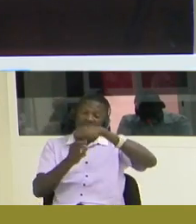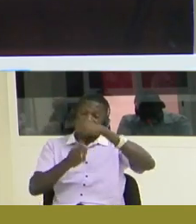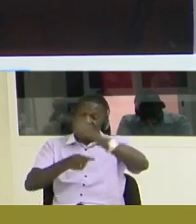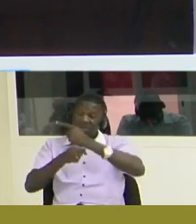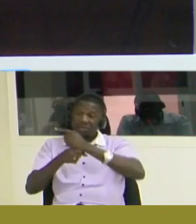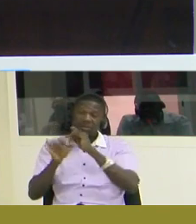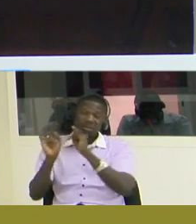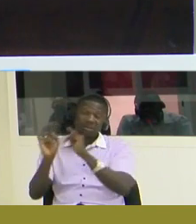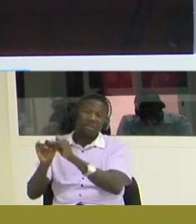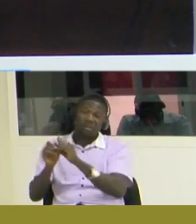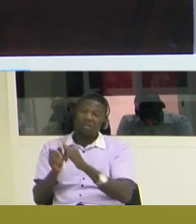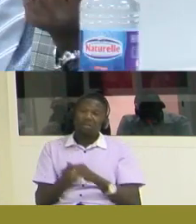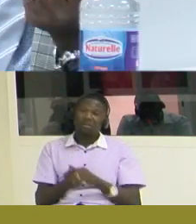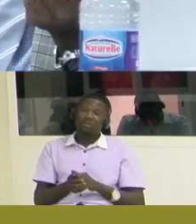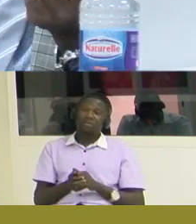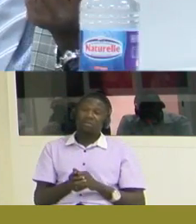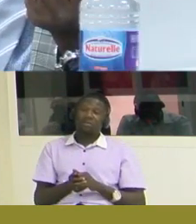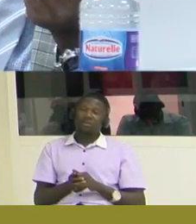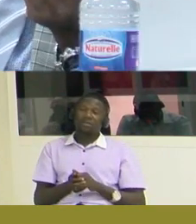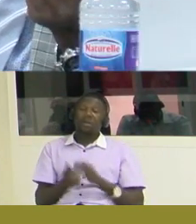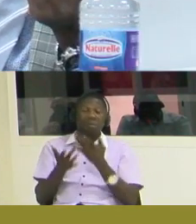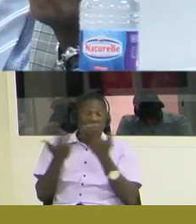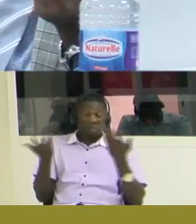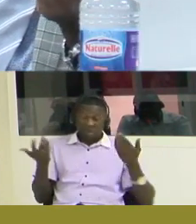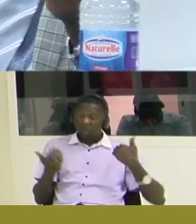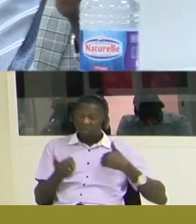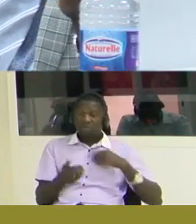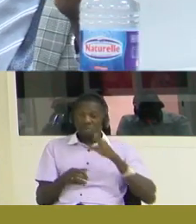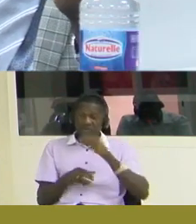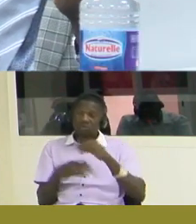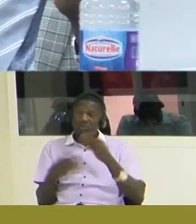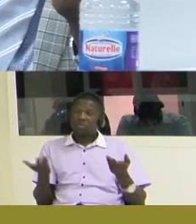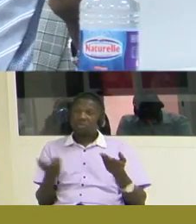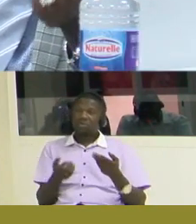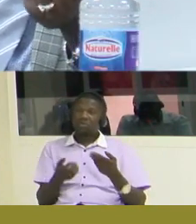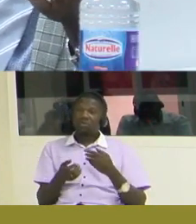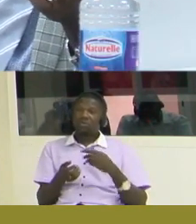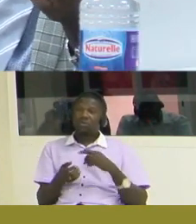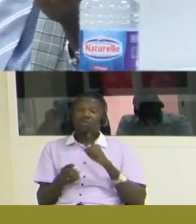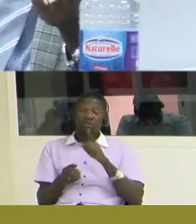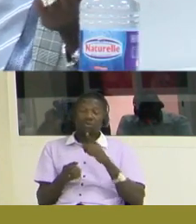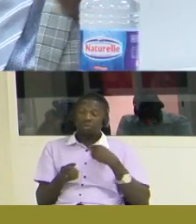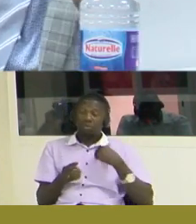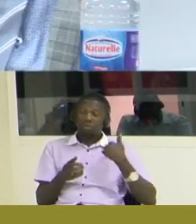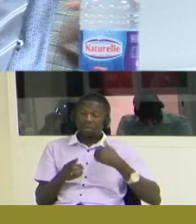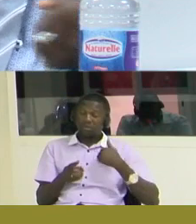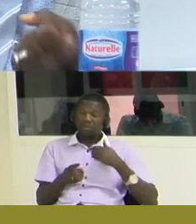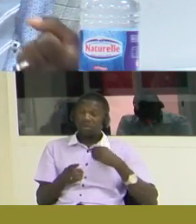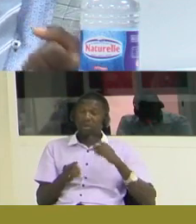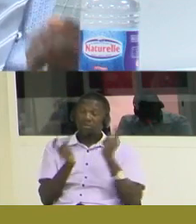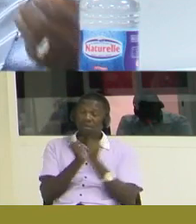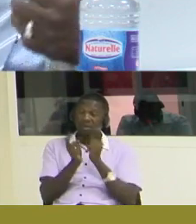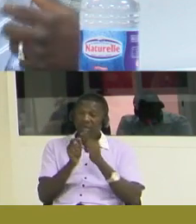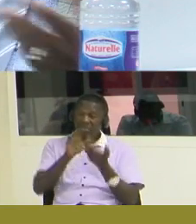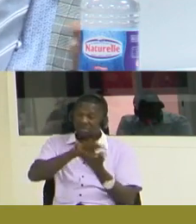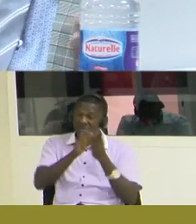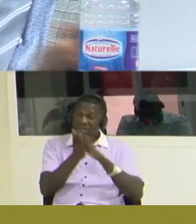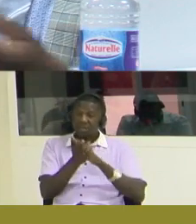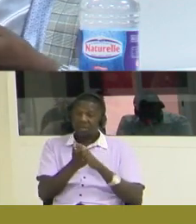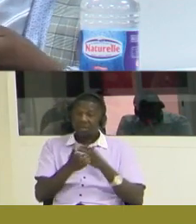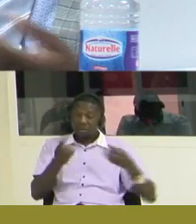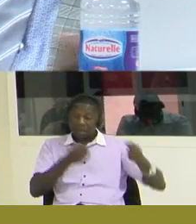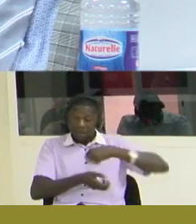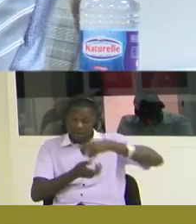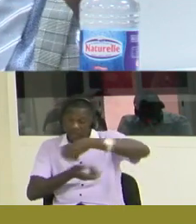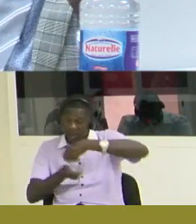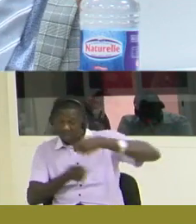how many people did mr. singer tea yes some people have met at the market they just pack a bag and disappear